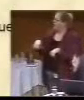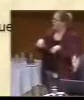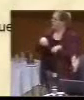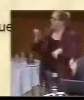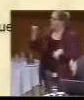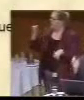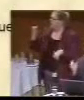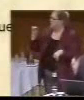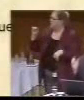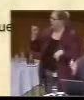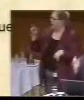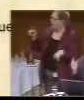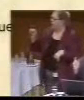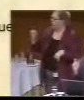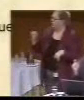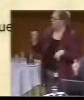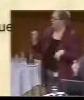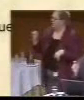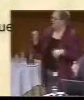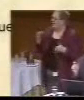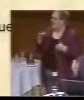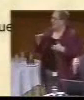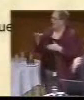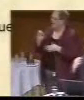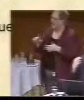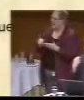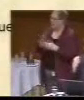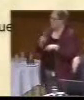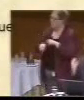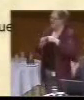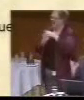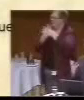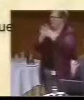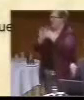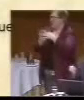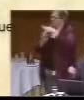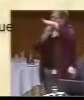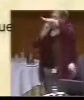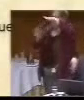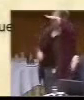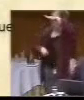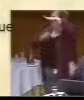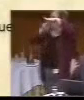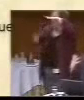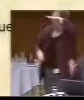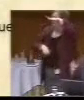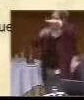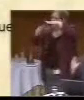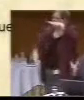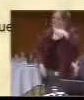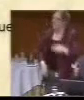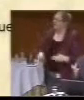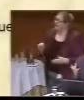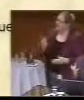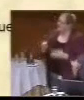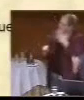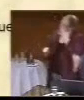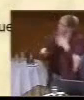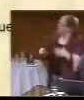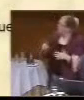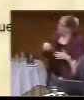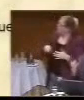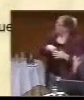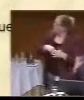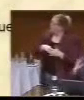fact, lots of students can't reach them. So part of the Universal Design for Learning guidelines talk about how do you make